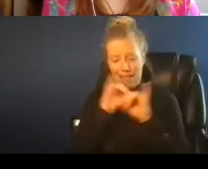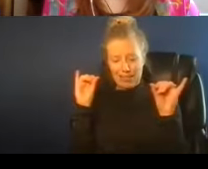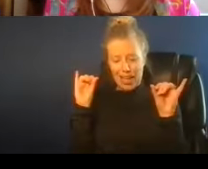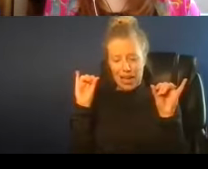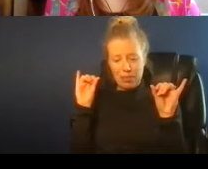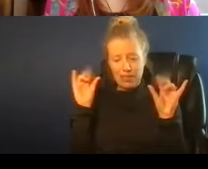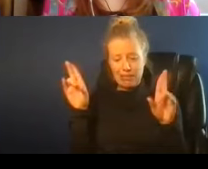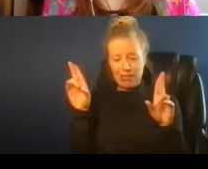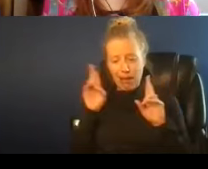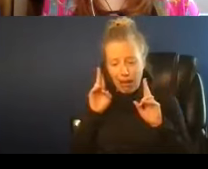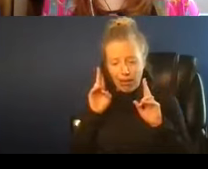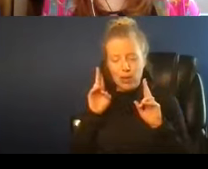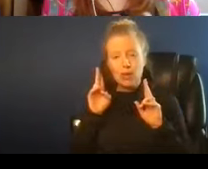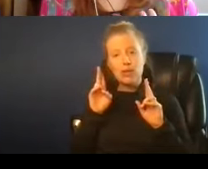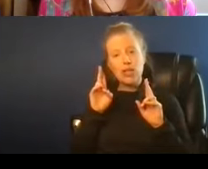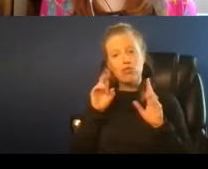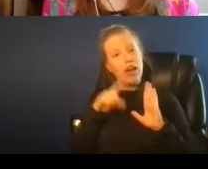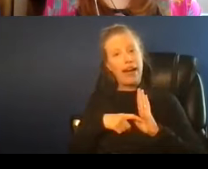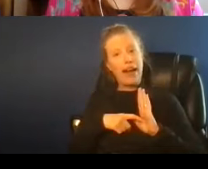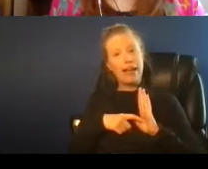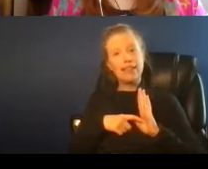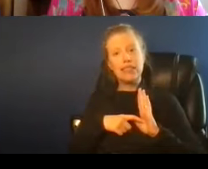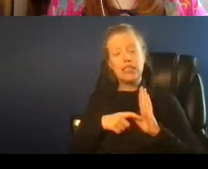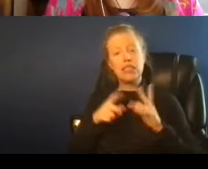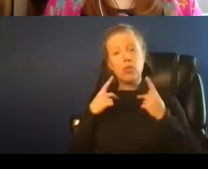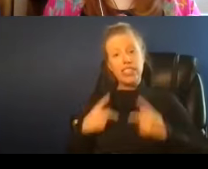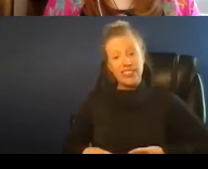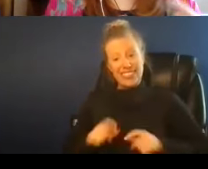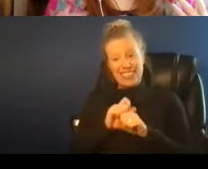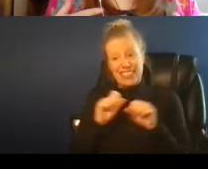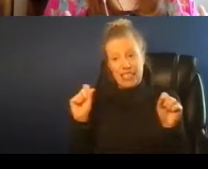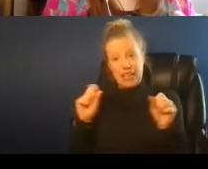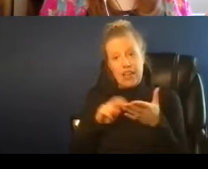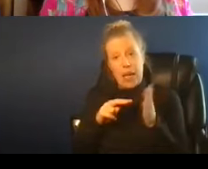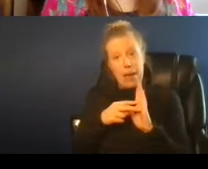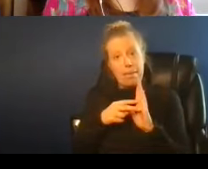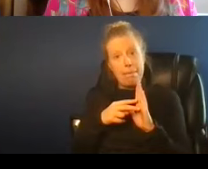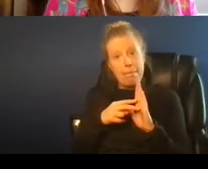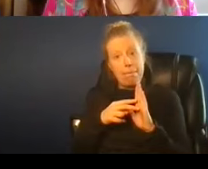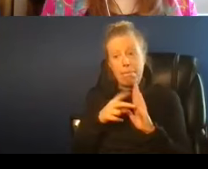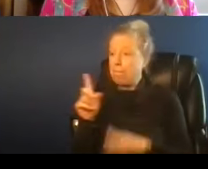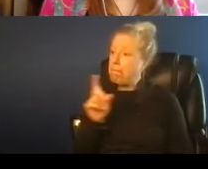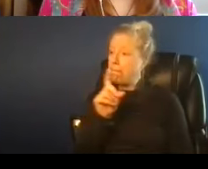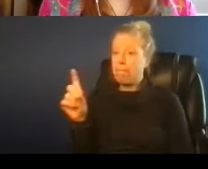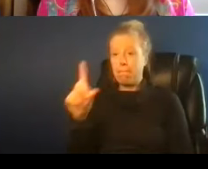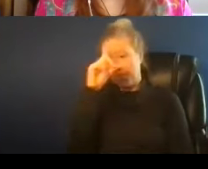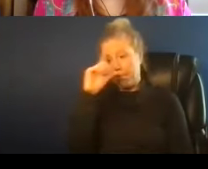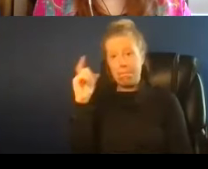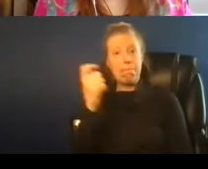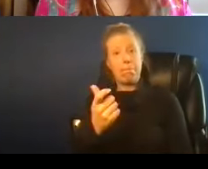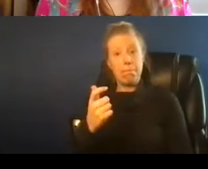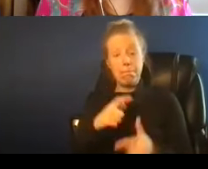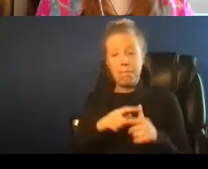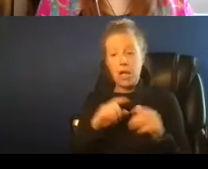honored, it's adhered to. When you're physically safe, it means that you can move through the world the way you want to.